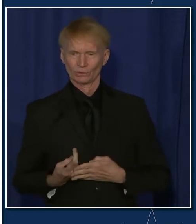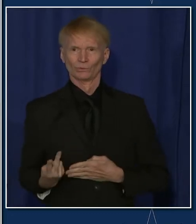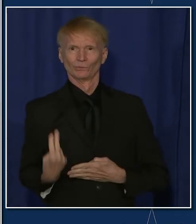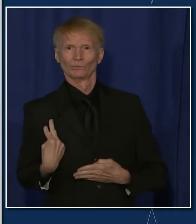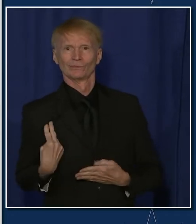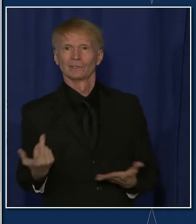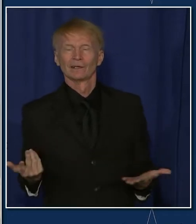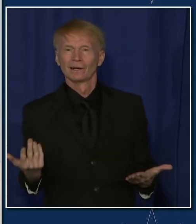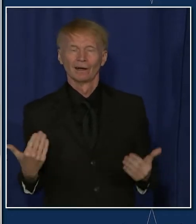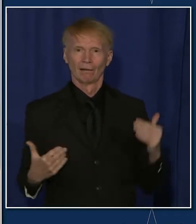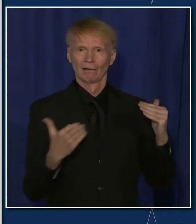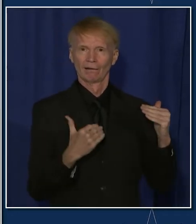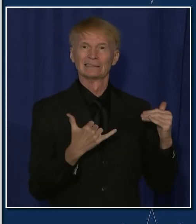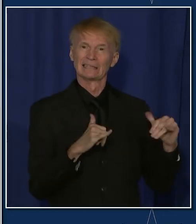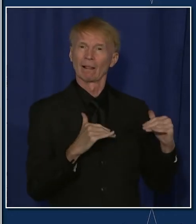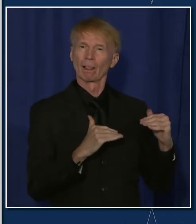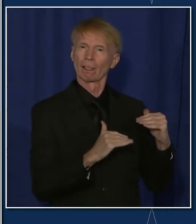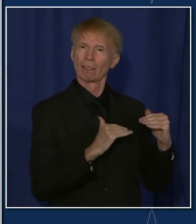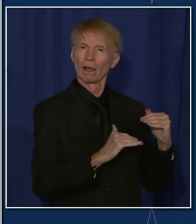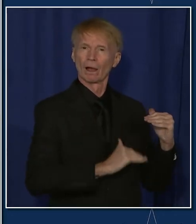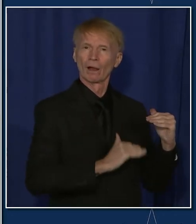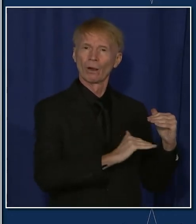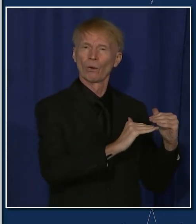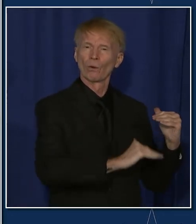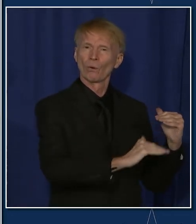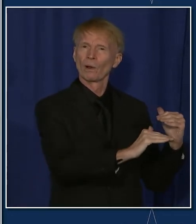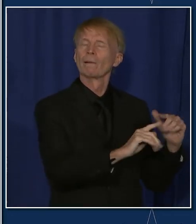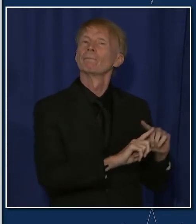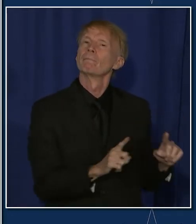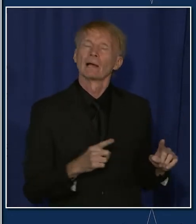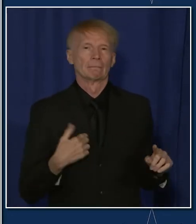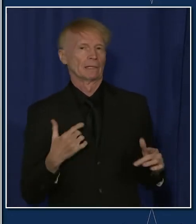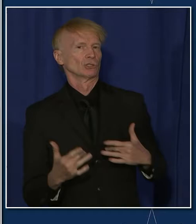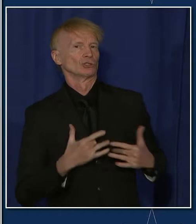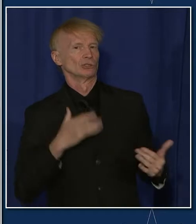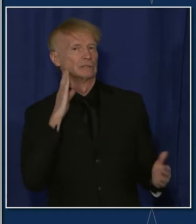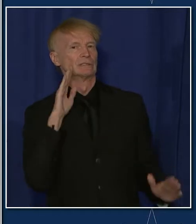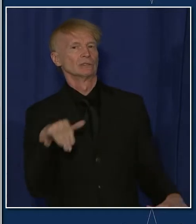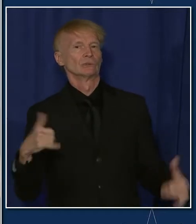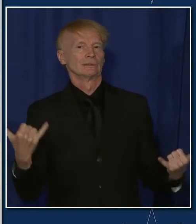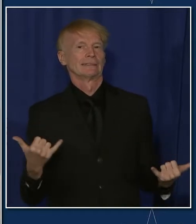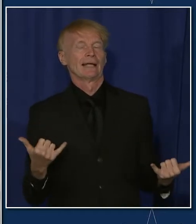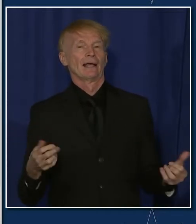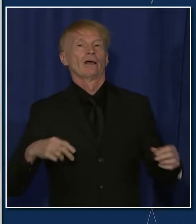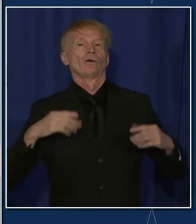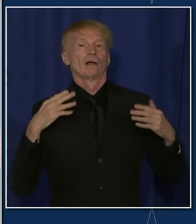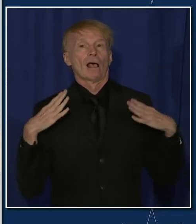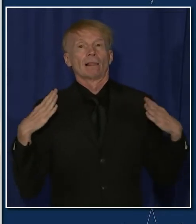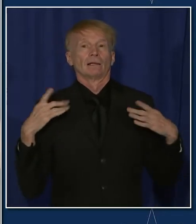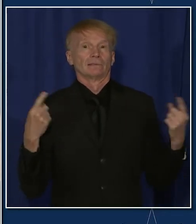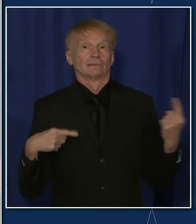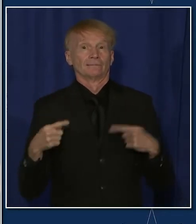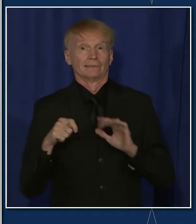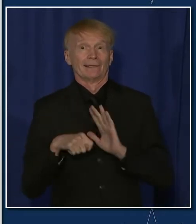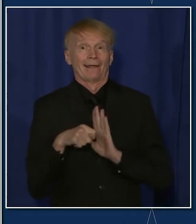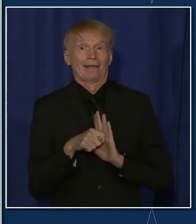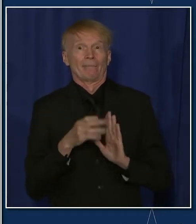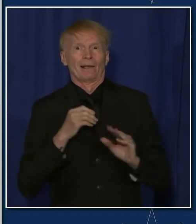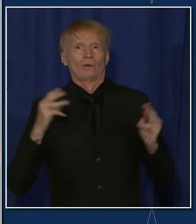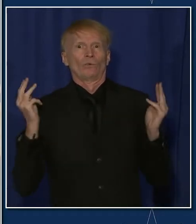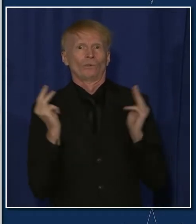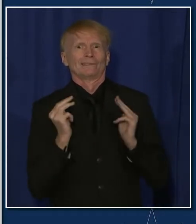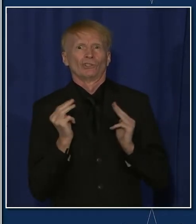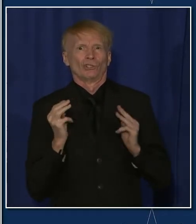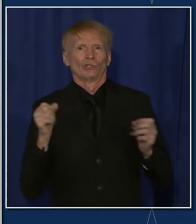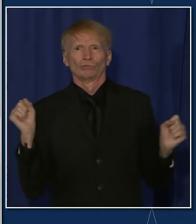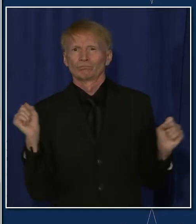So we're still very low. But of course, my concern is that we have the holidays coming, we have the winter coming, and so I want to